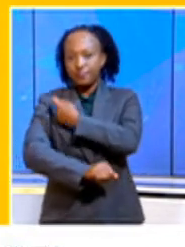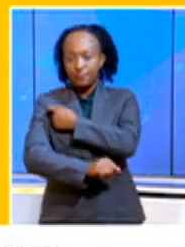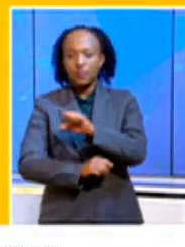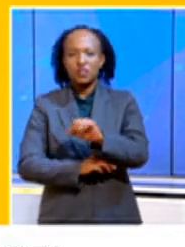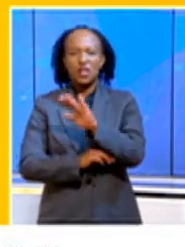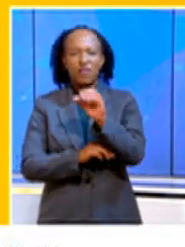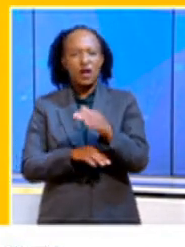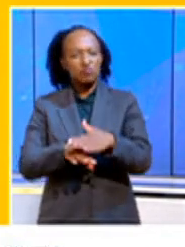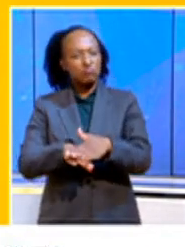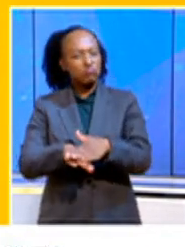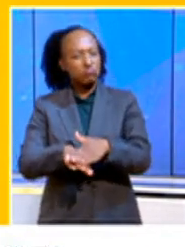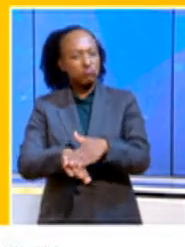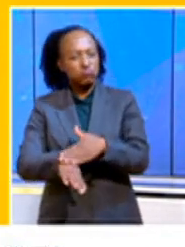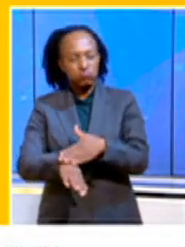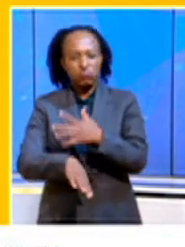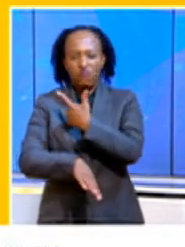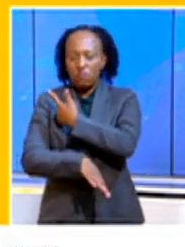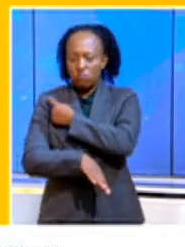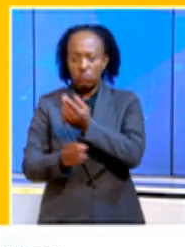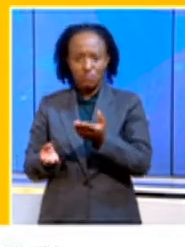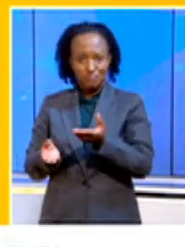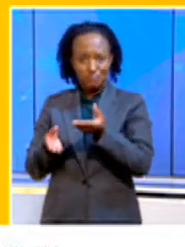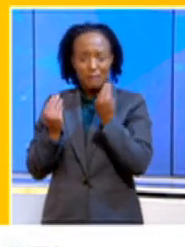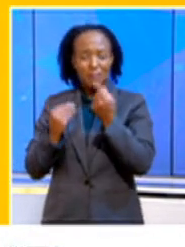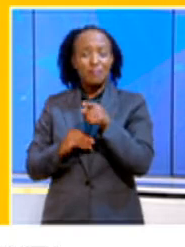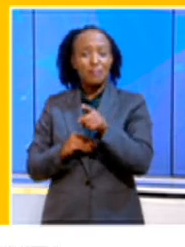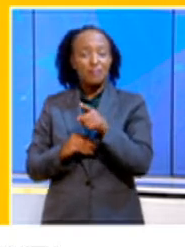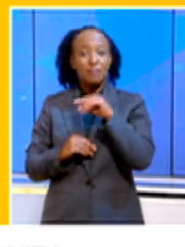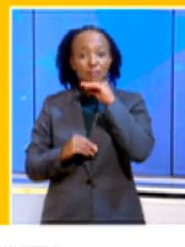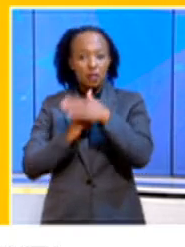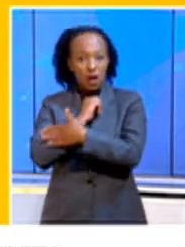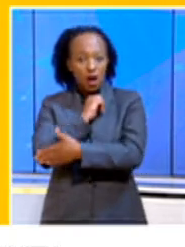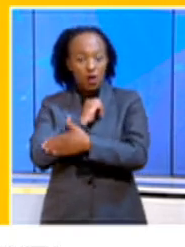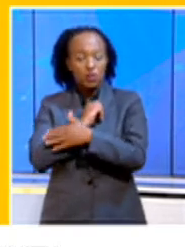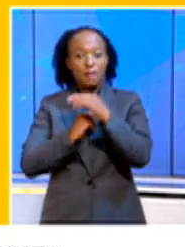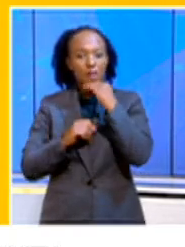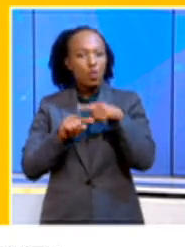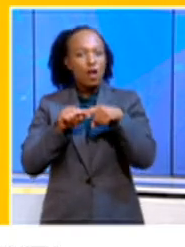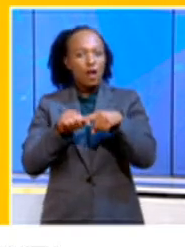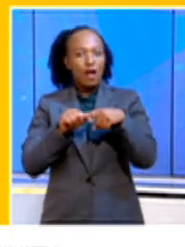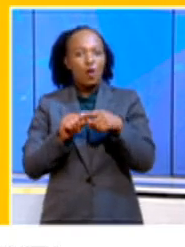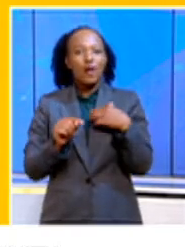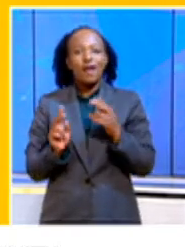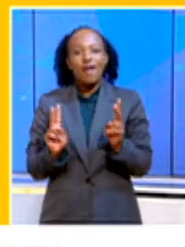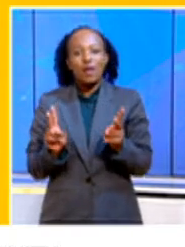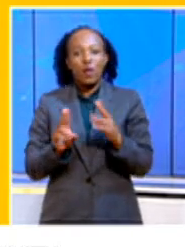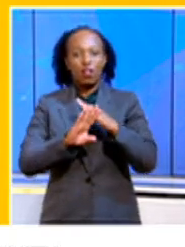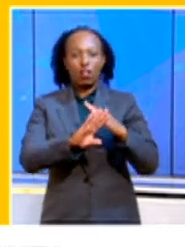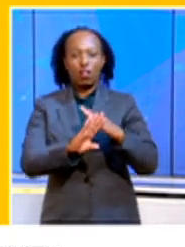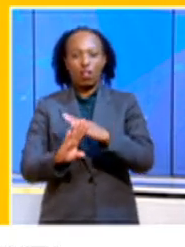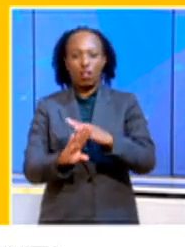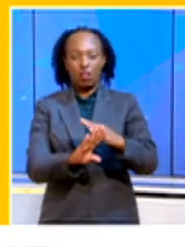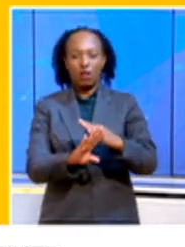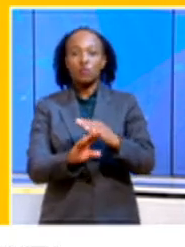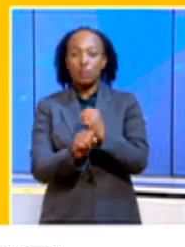dismally slow vaccine acquisition and rollout means the country will effectively have to rely on natural infection to reach